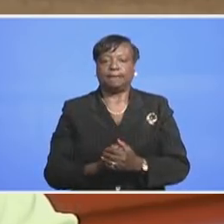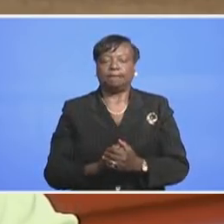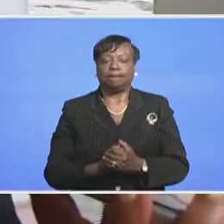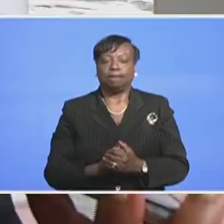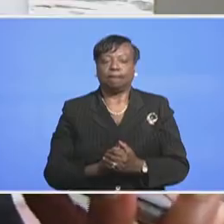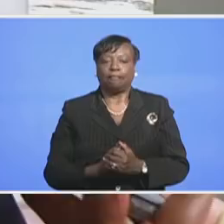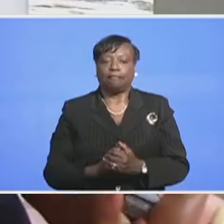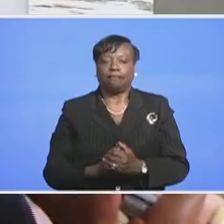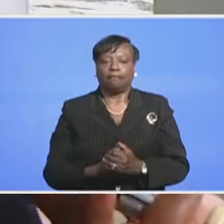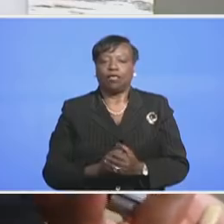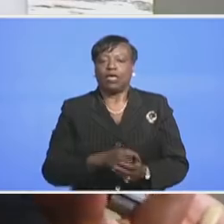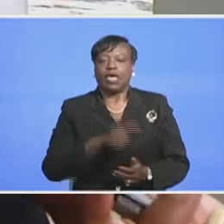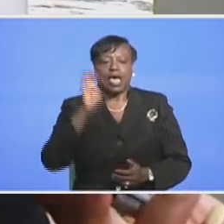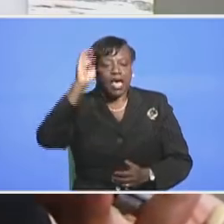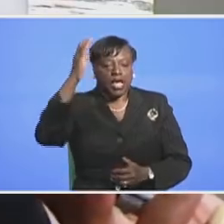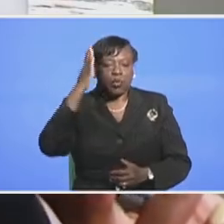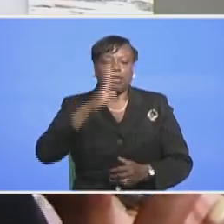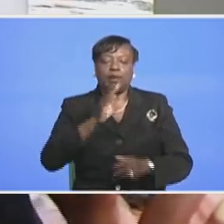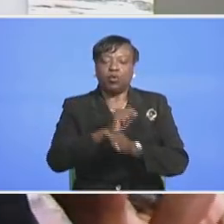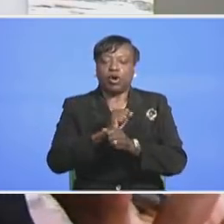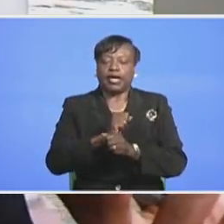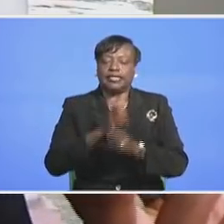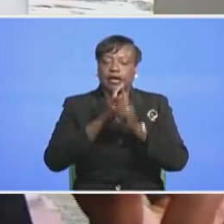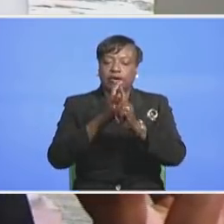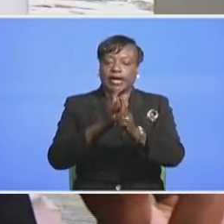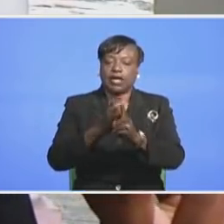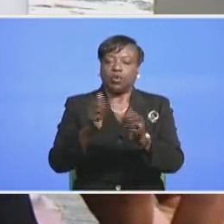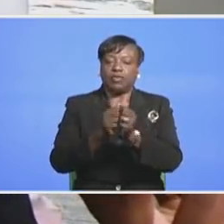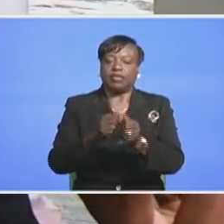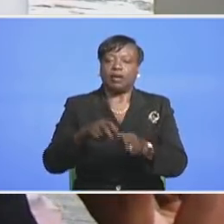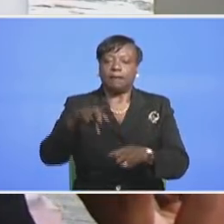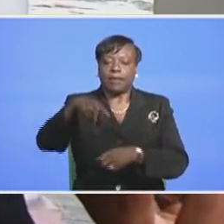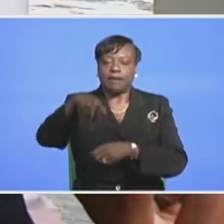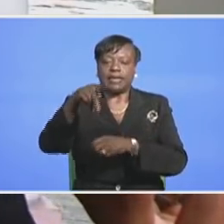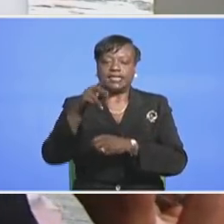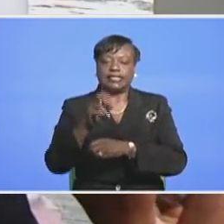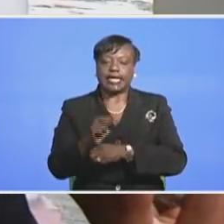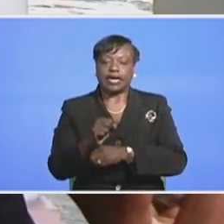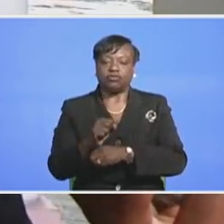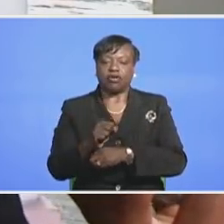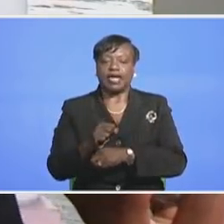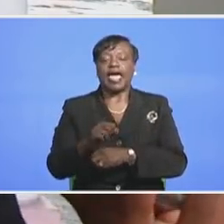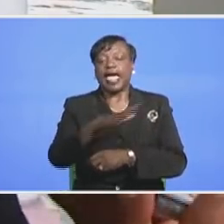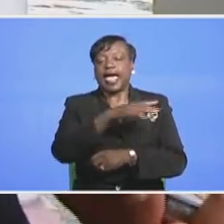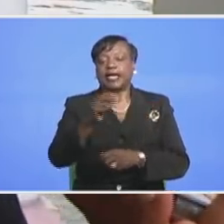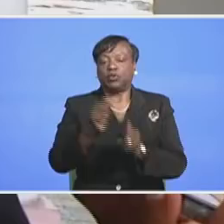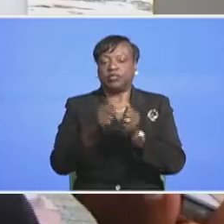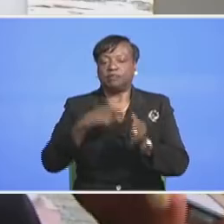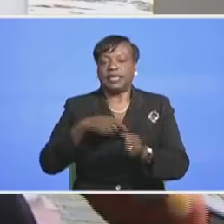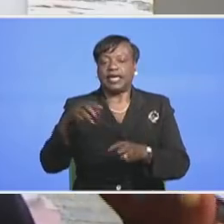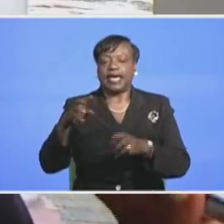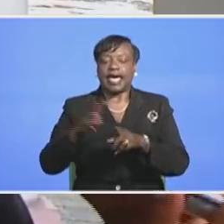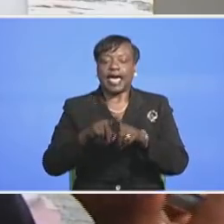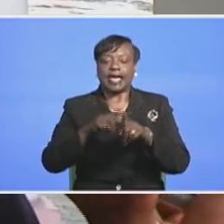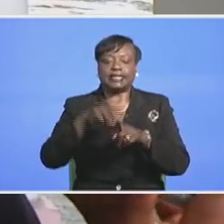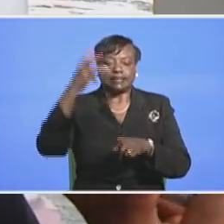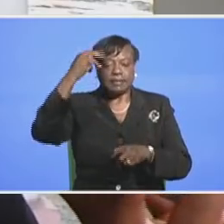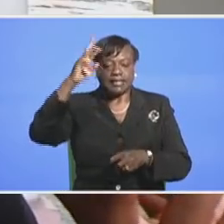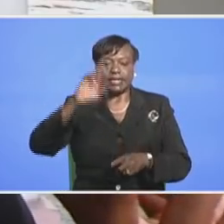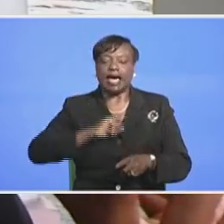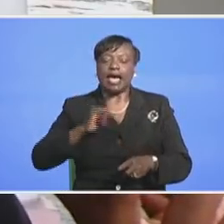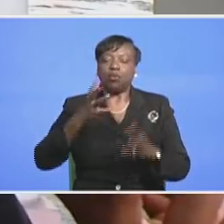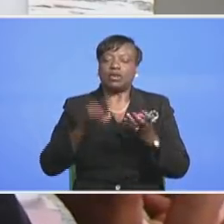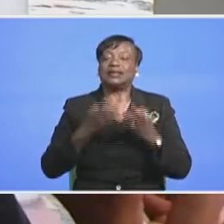He will be working directly with our permanent secretary and also directly with me as minister. I want to thank Mr. Farquharson